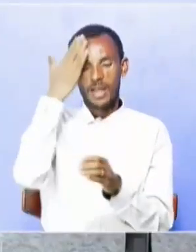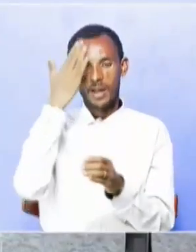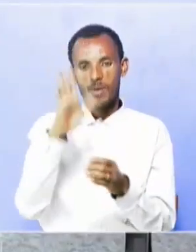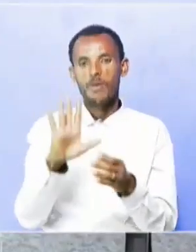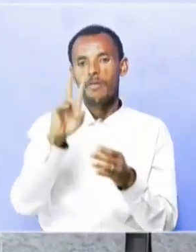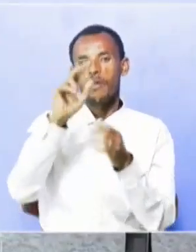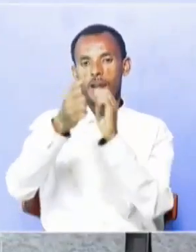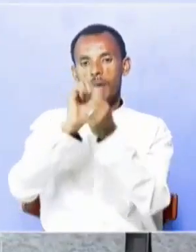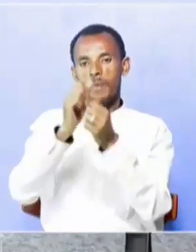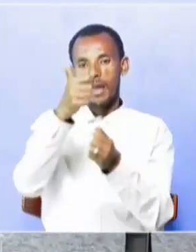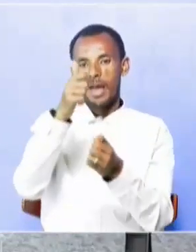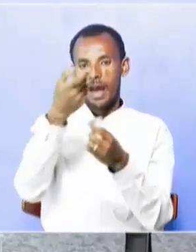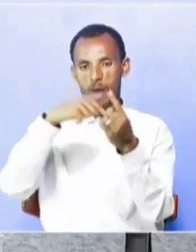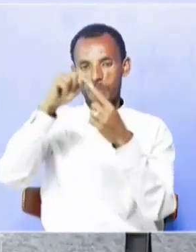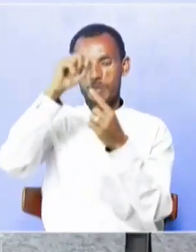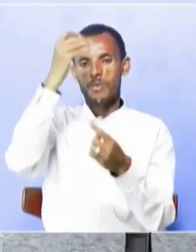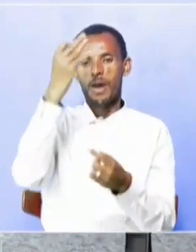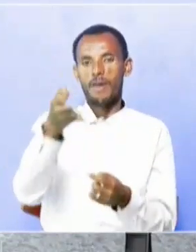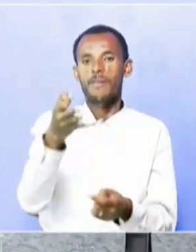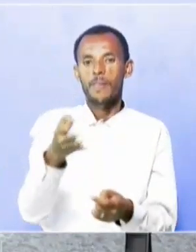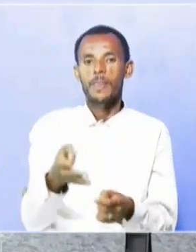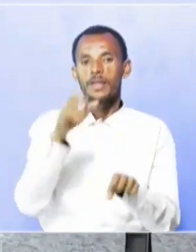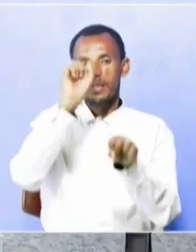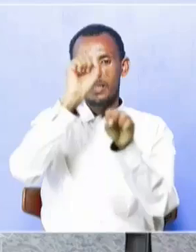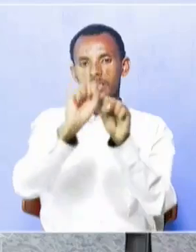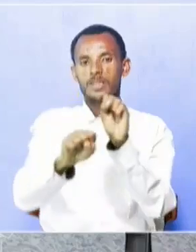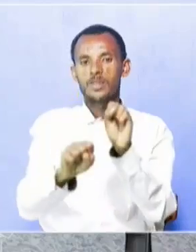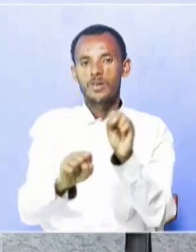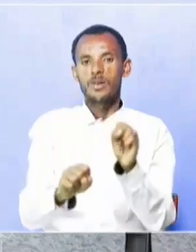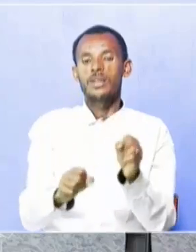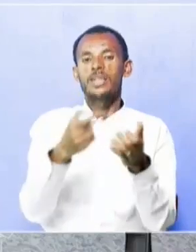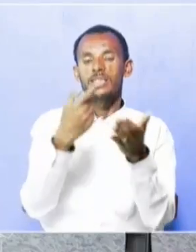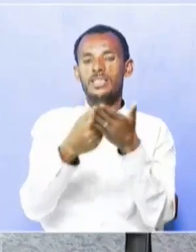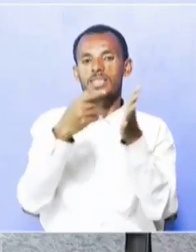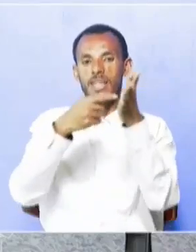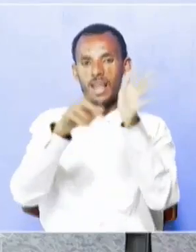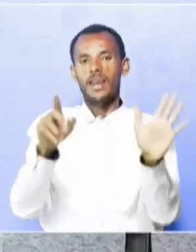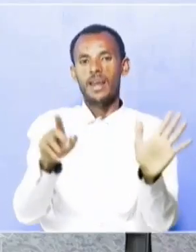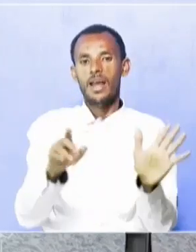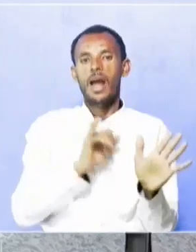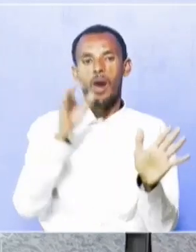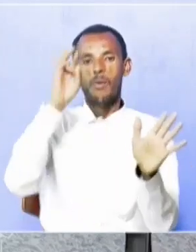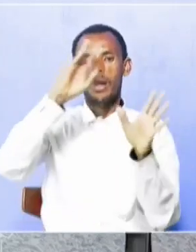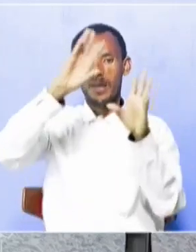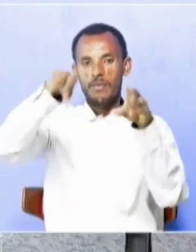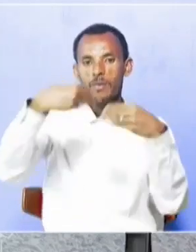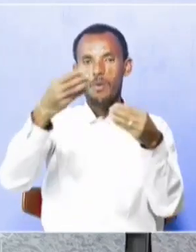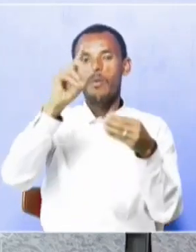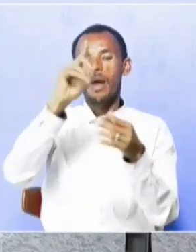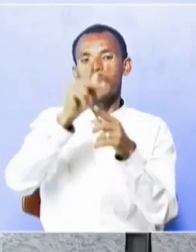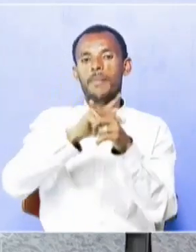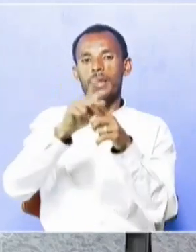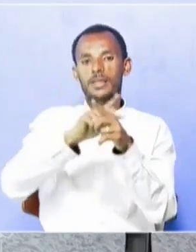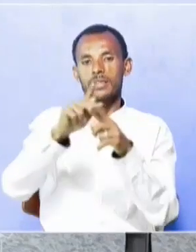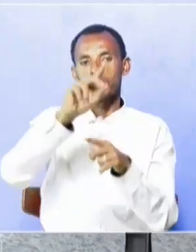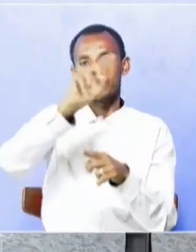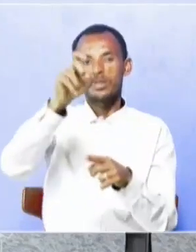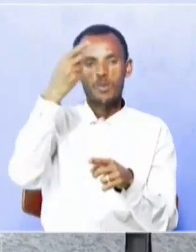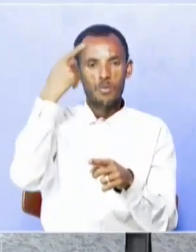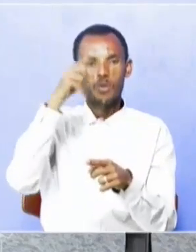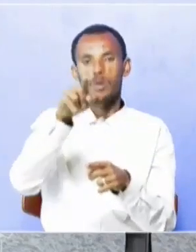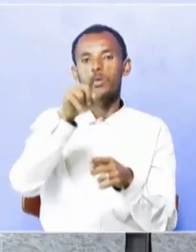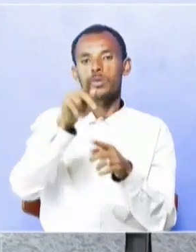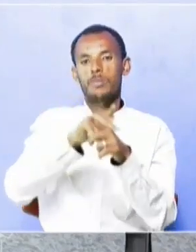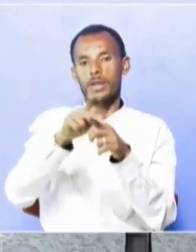A up to F, right? So if this is clear, I will give you one practice question for you